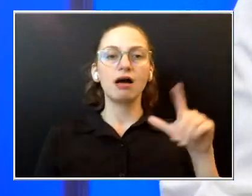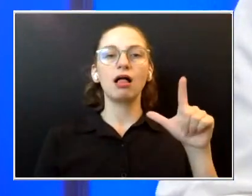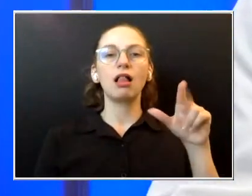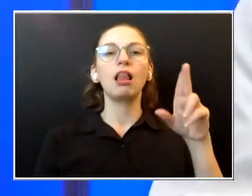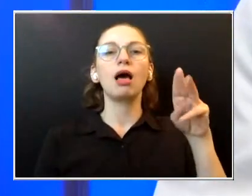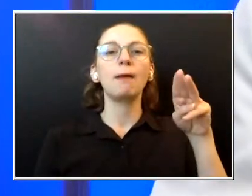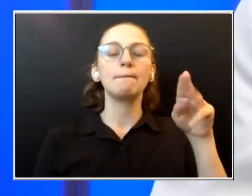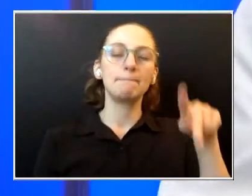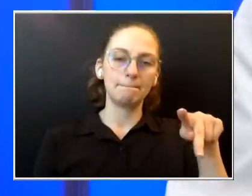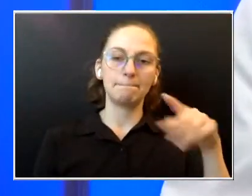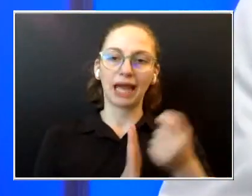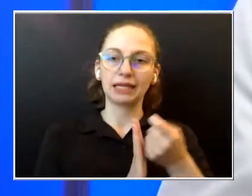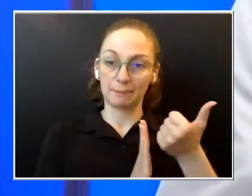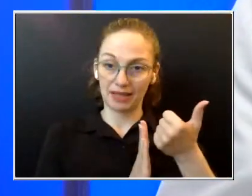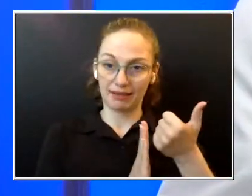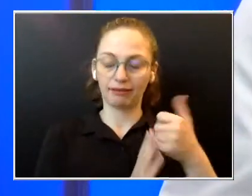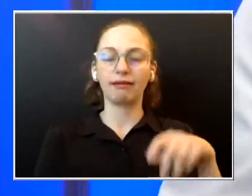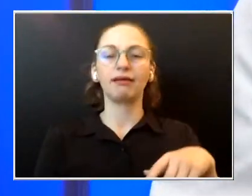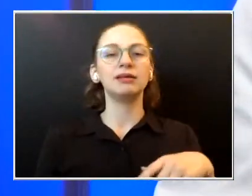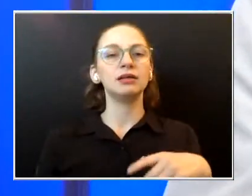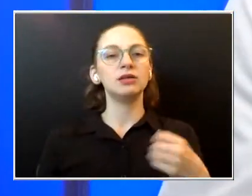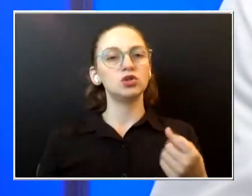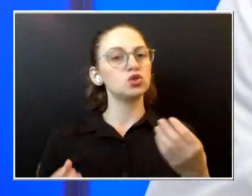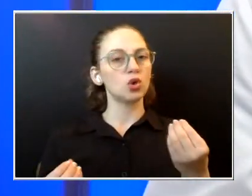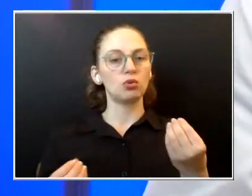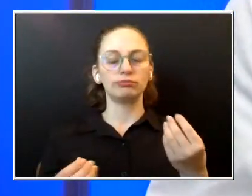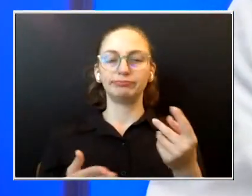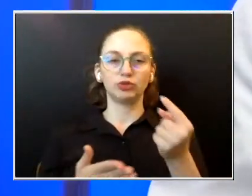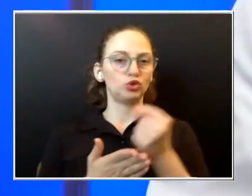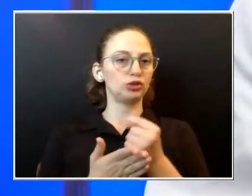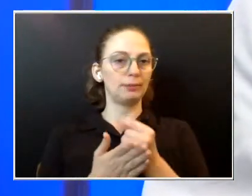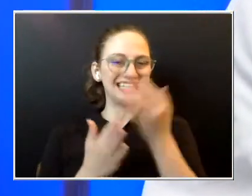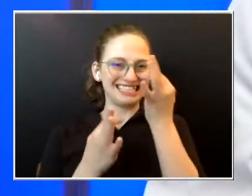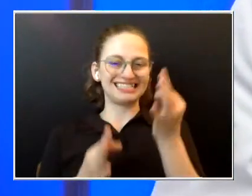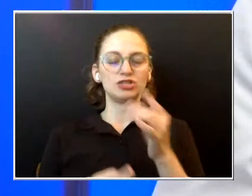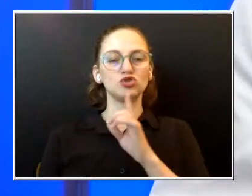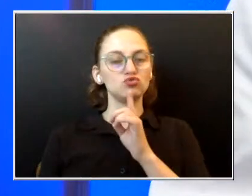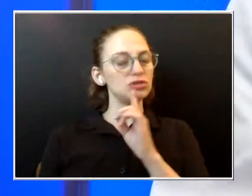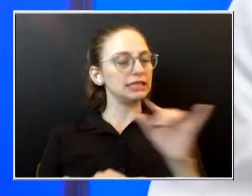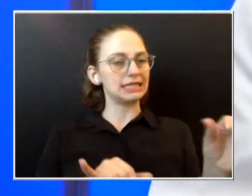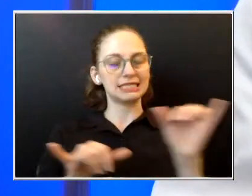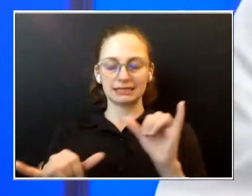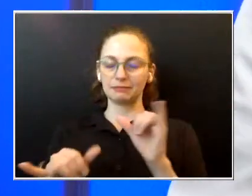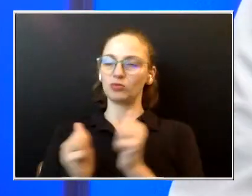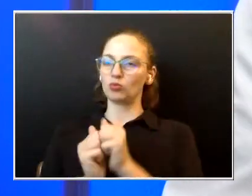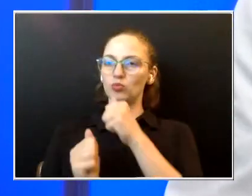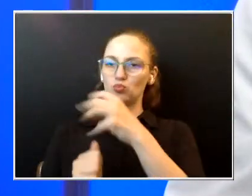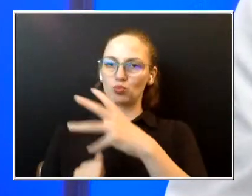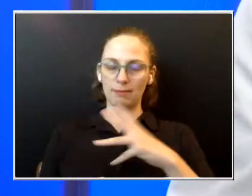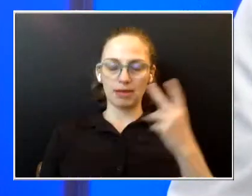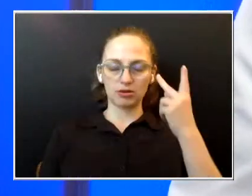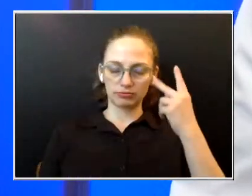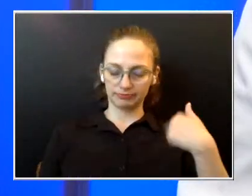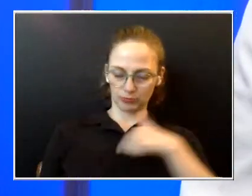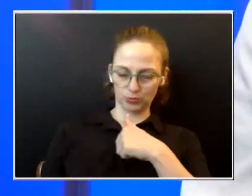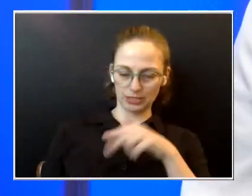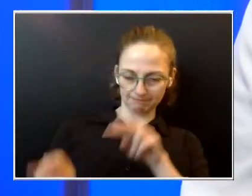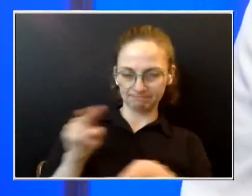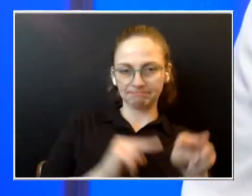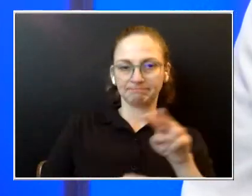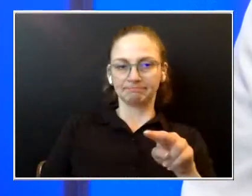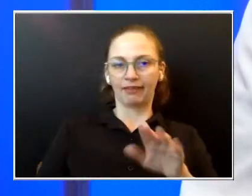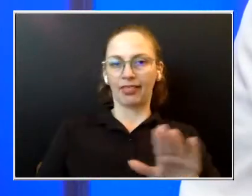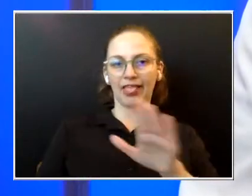it's an anatomical decision of when we're using radiation and what areas we target. So we approach it very similar to how we